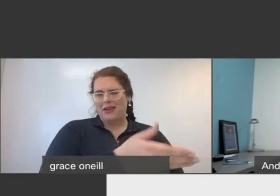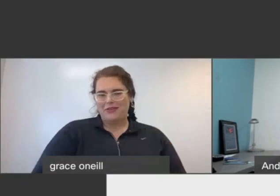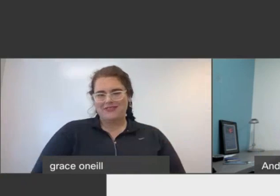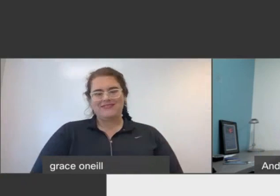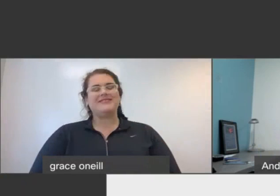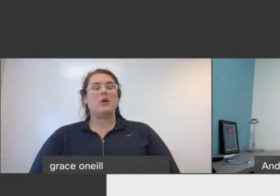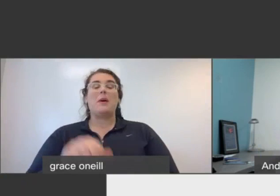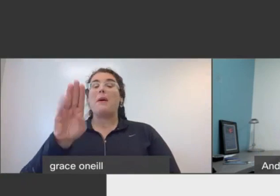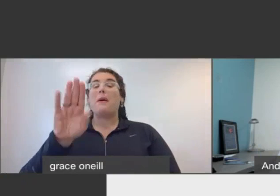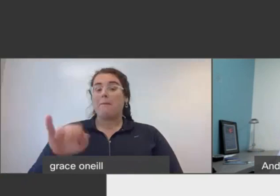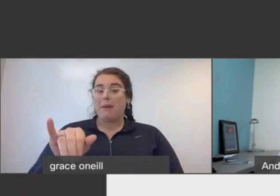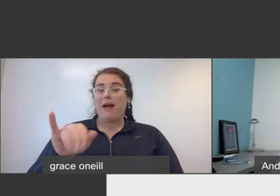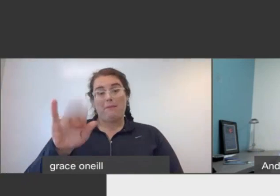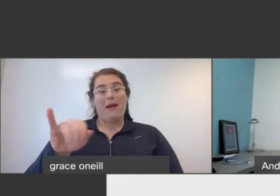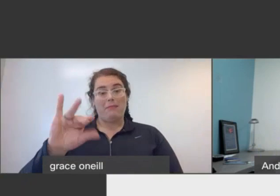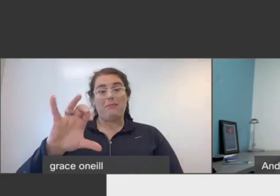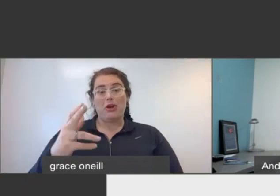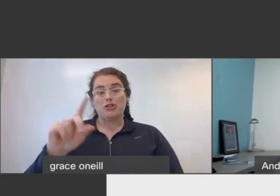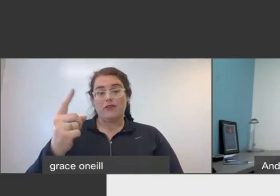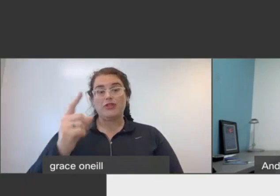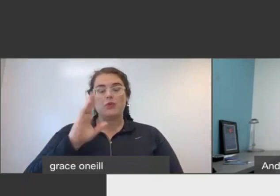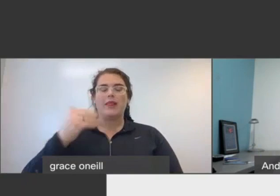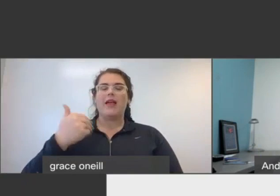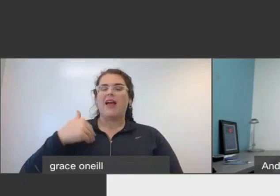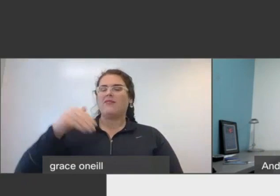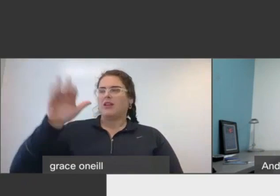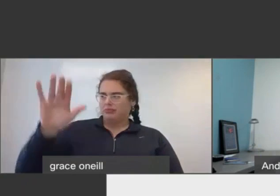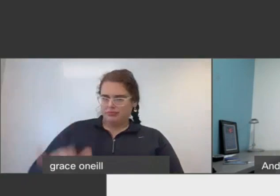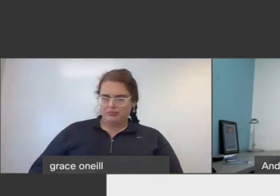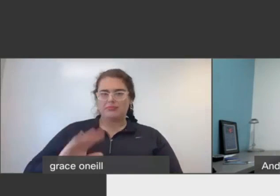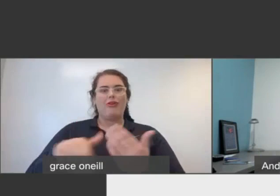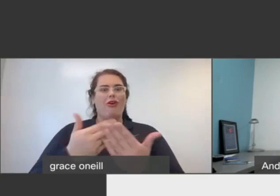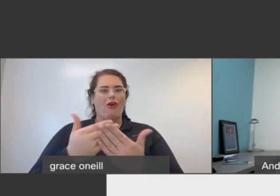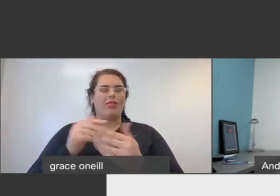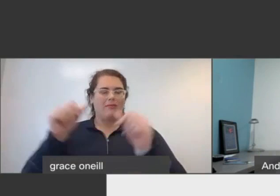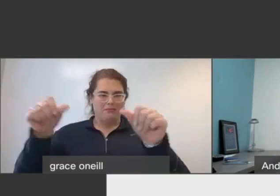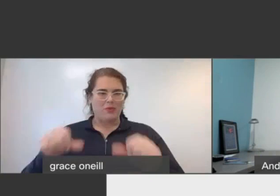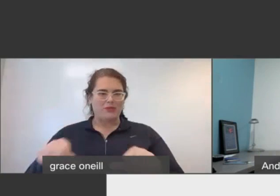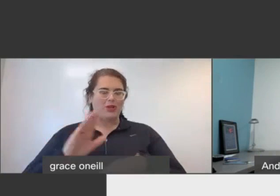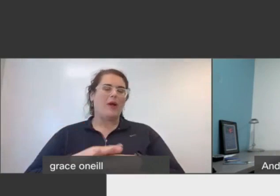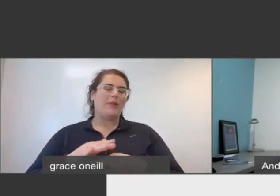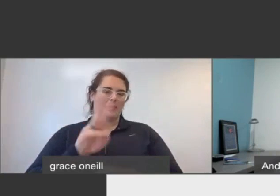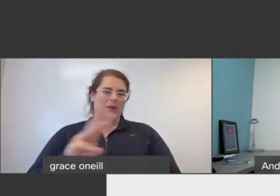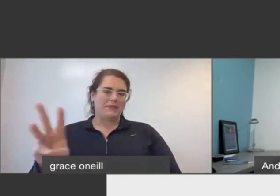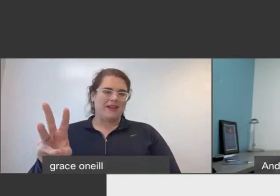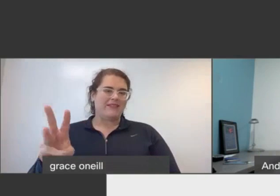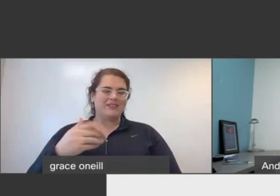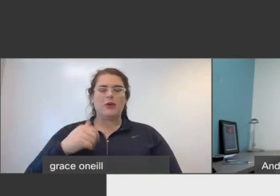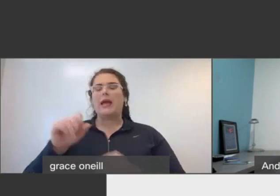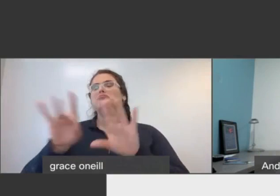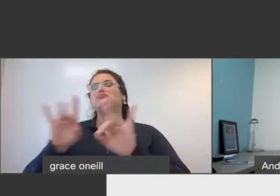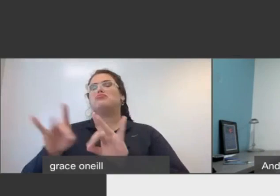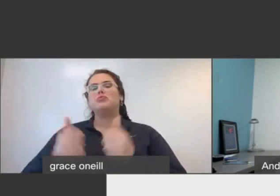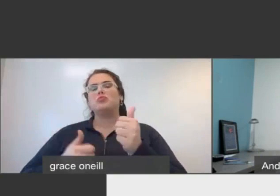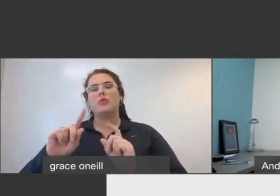March 1st, you will see all of these events posted on our website with the proper links so that you can attend whichever ones you